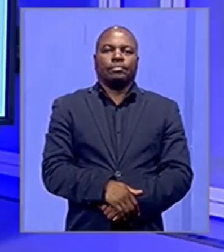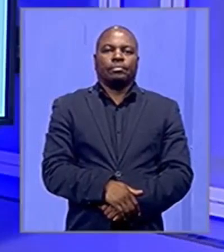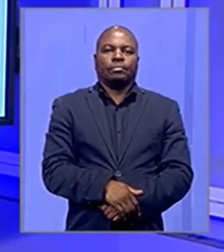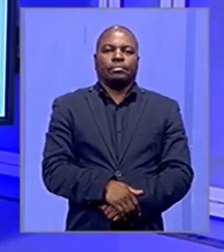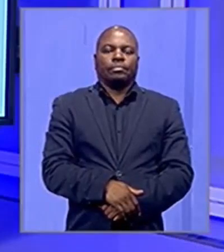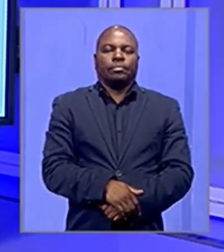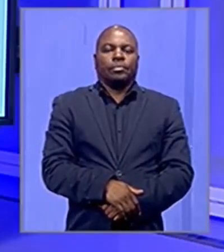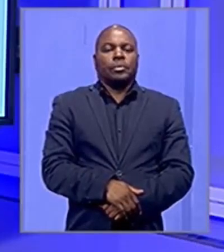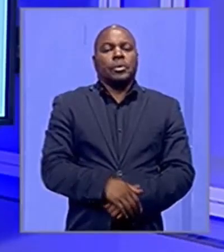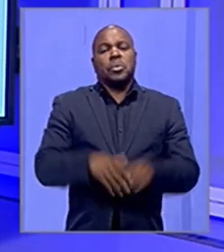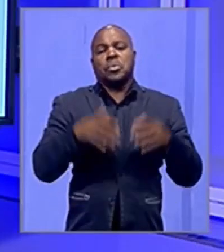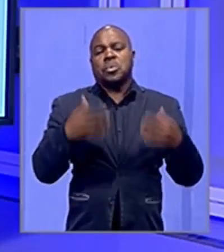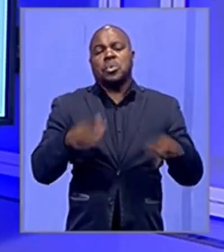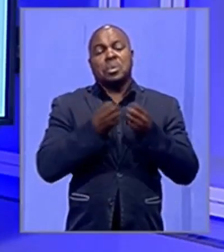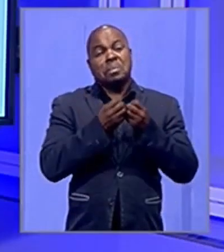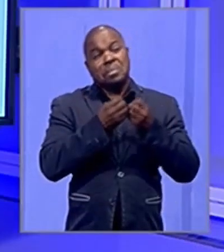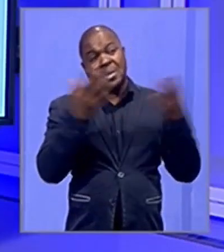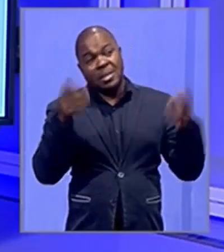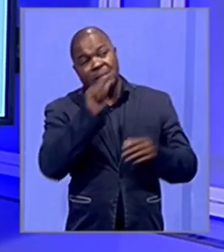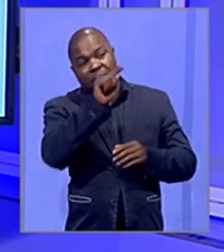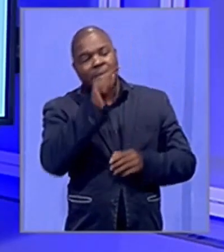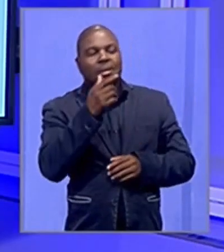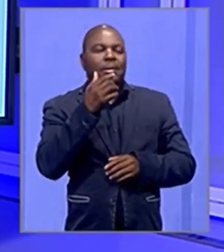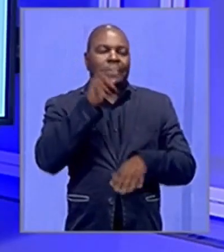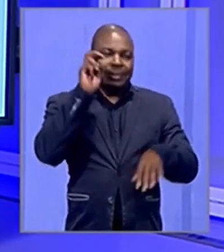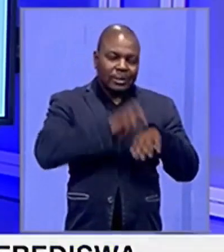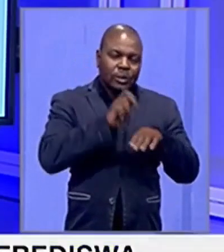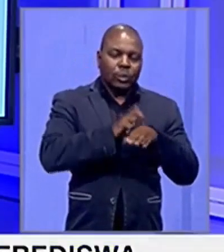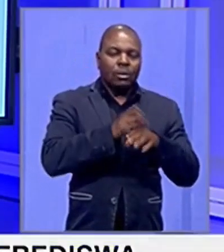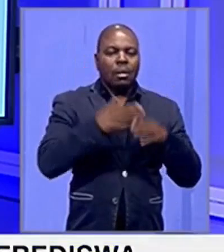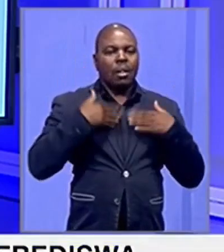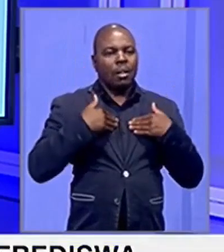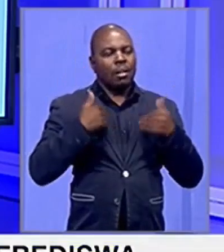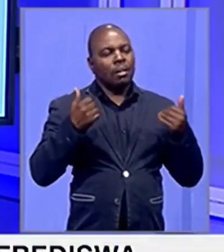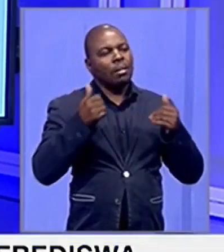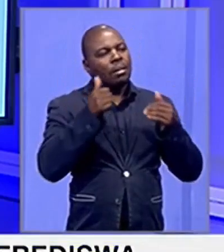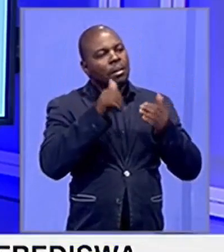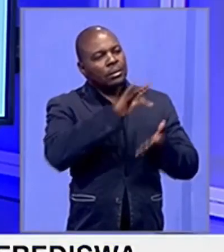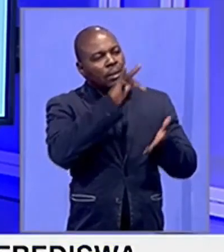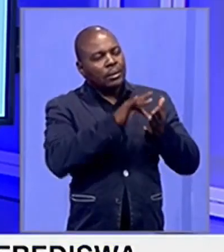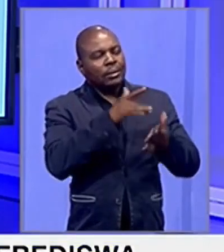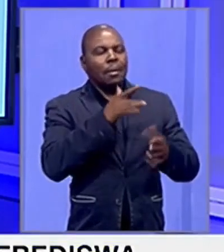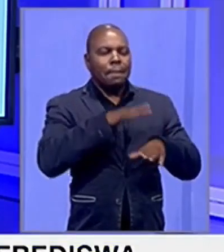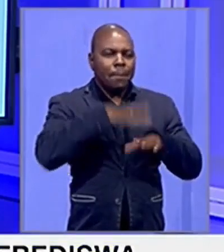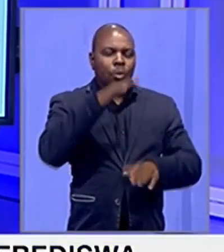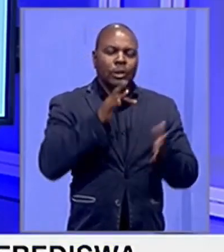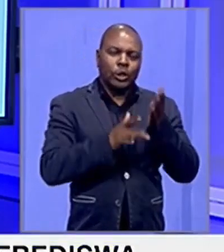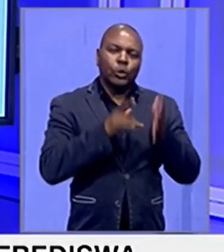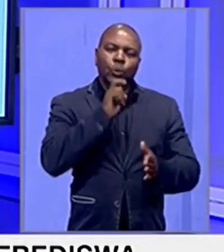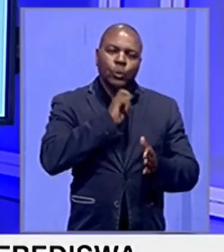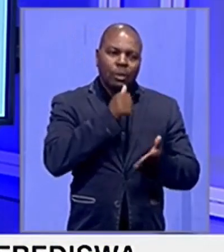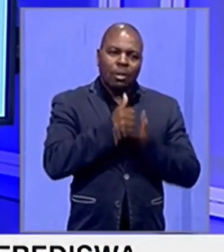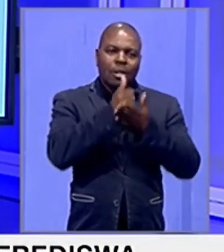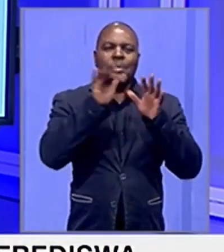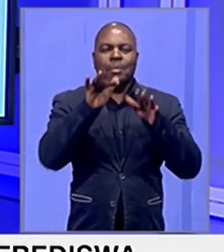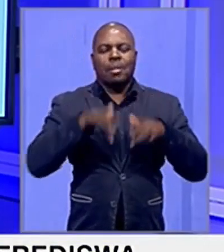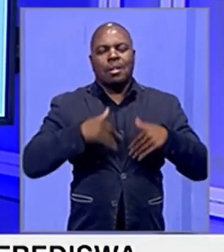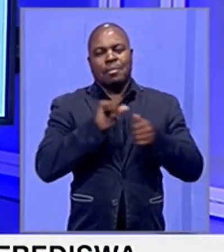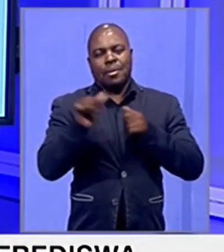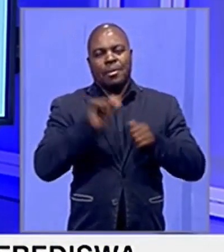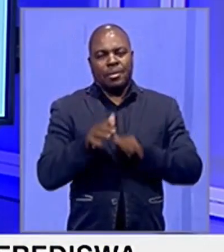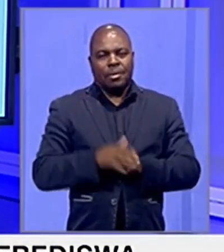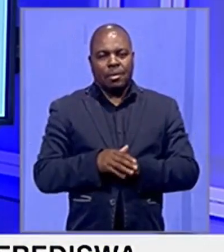Ho na le tlhokeho e kgolo ya hore ditsi tsa bophelo di be le disebediswa tse ntlafetseng le tsa technology hore batho ba phele hantle. Sena se hlahelletse